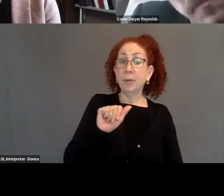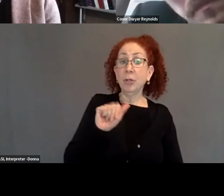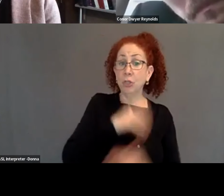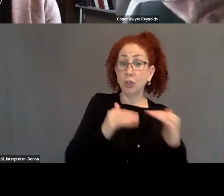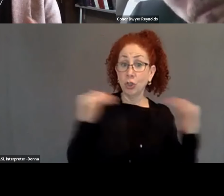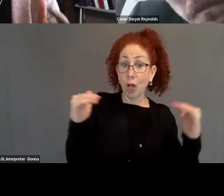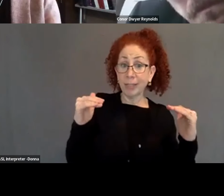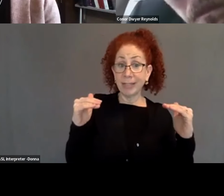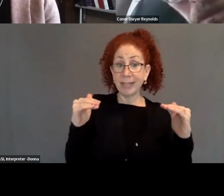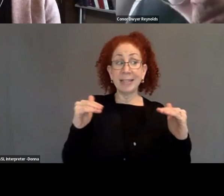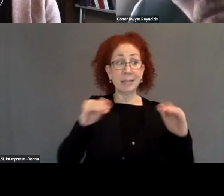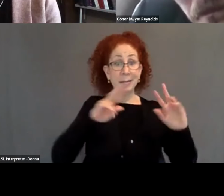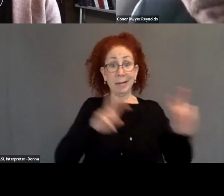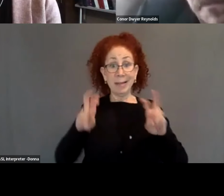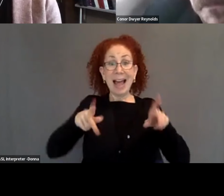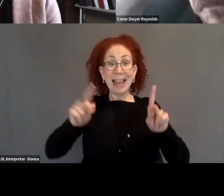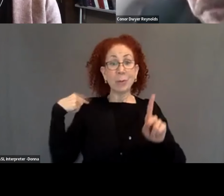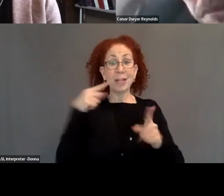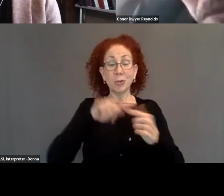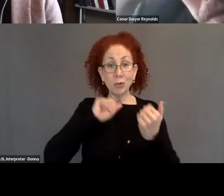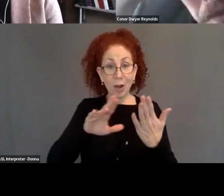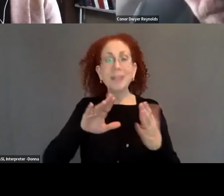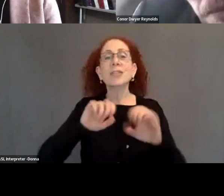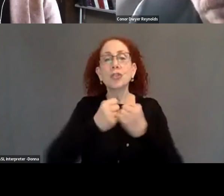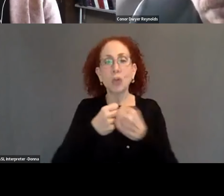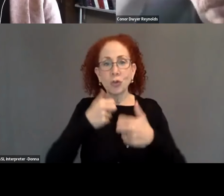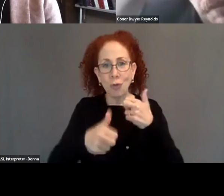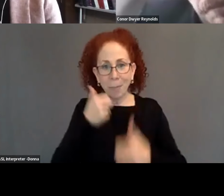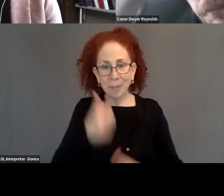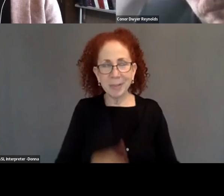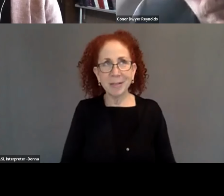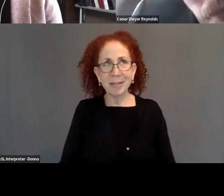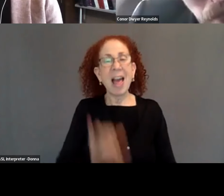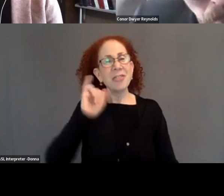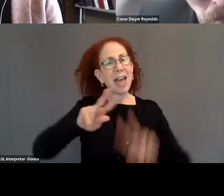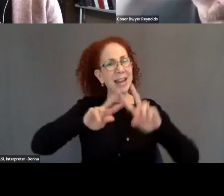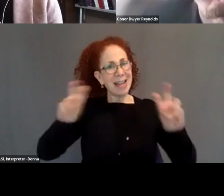social problems so we can see the disability elements of them. That's an analysis